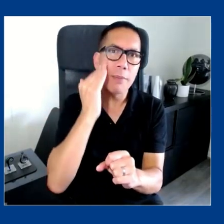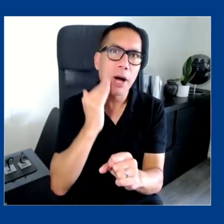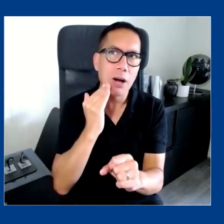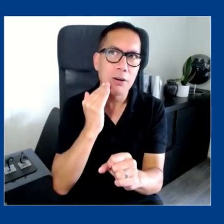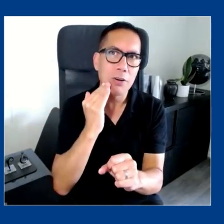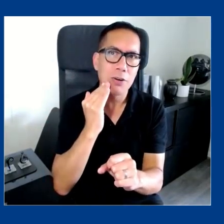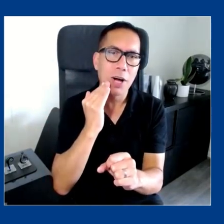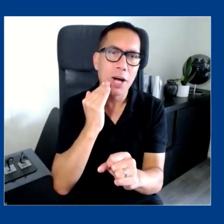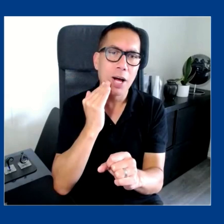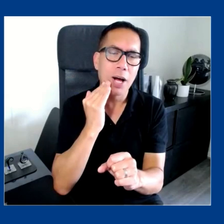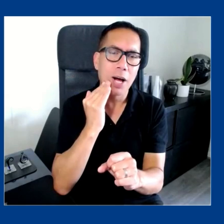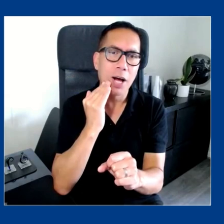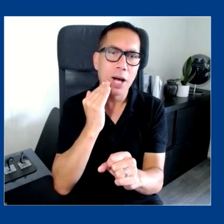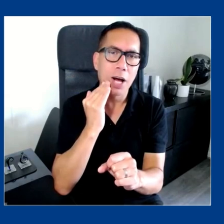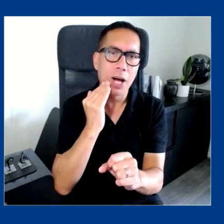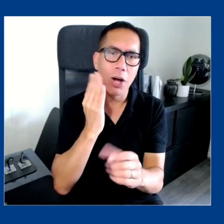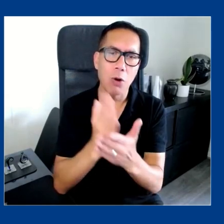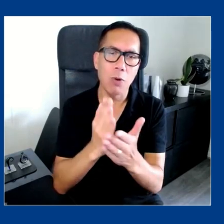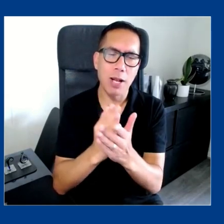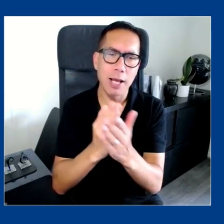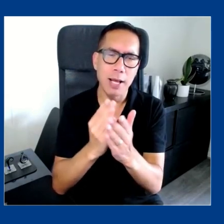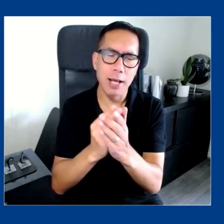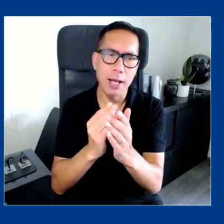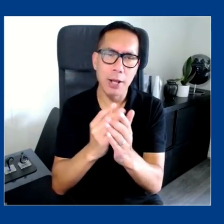the enlightening one.